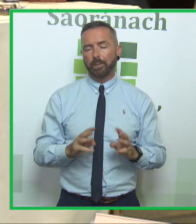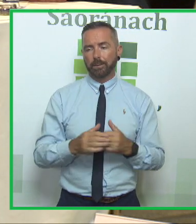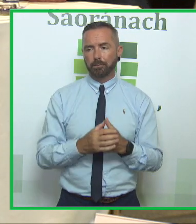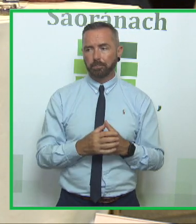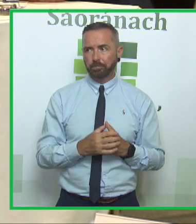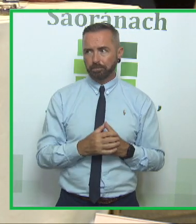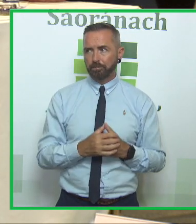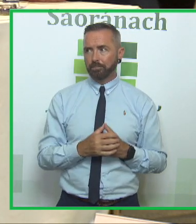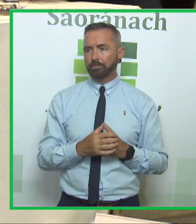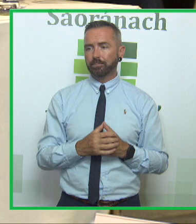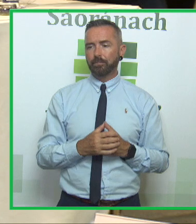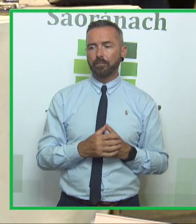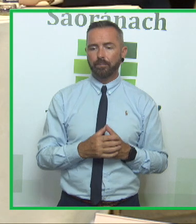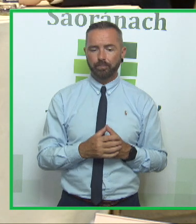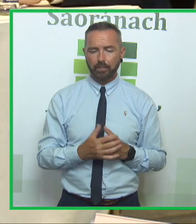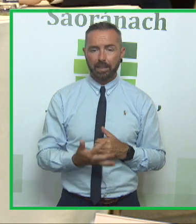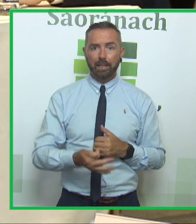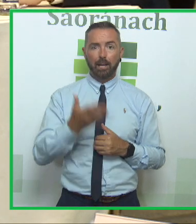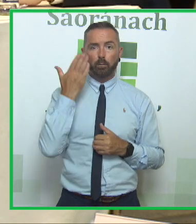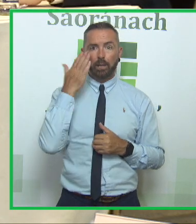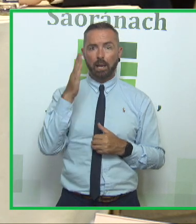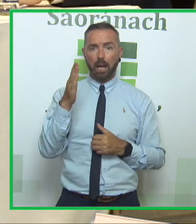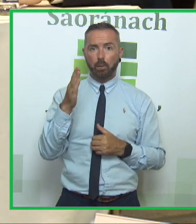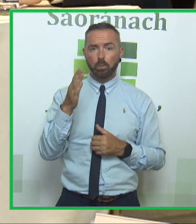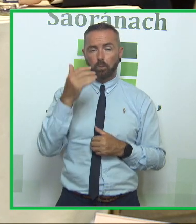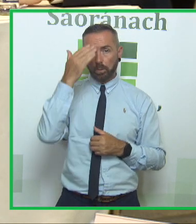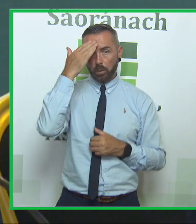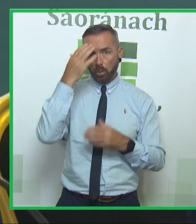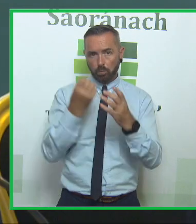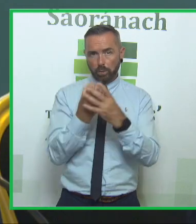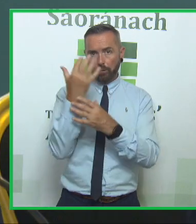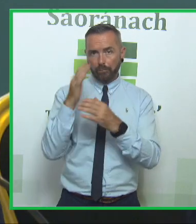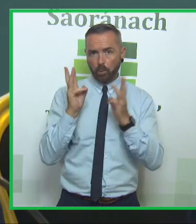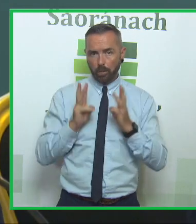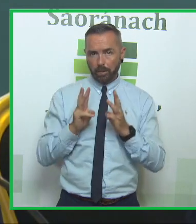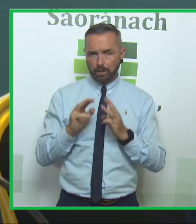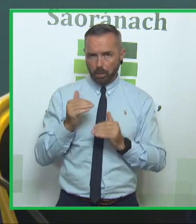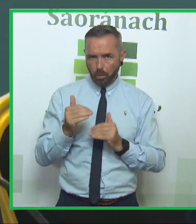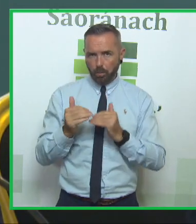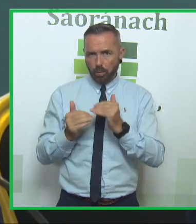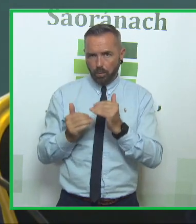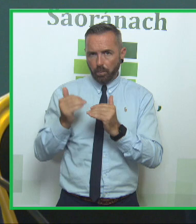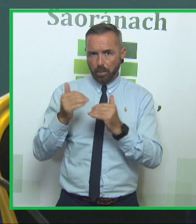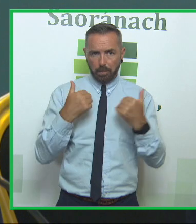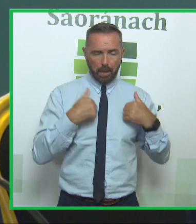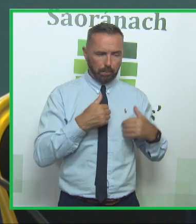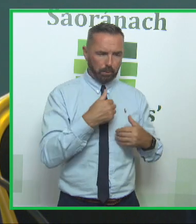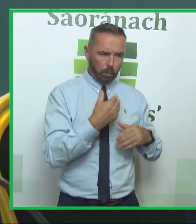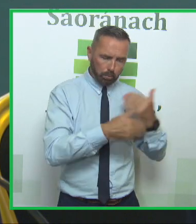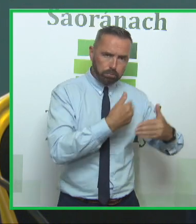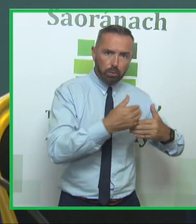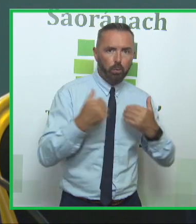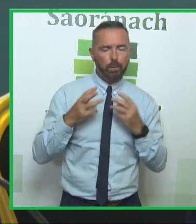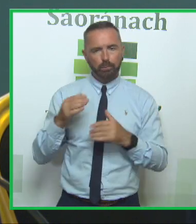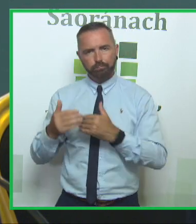we allow for the fact that recovery for women is much slower than it is for men, then when you provide those kind of services,